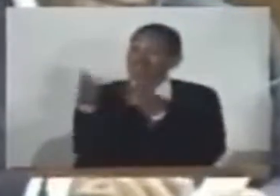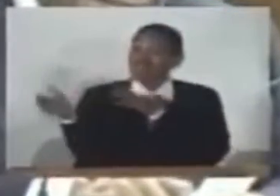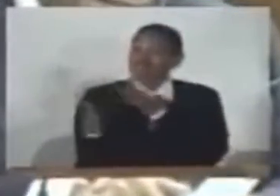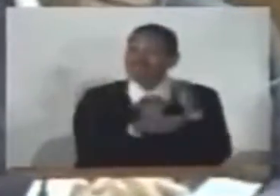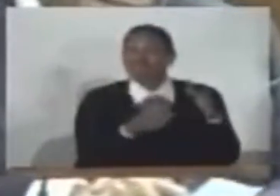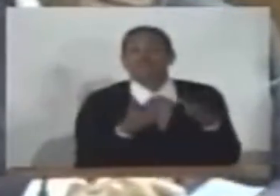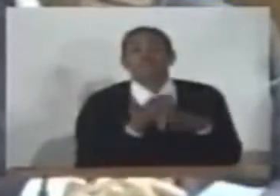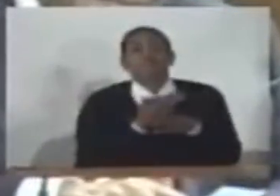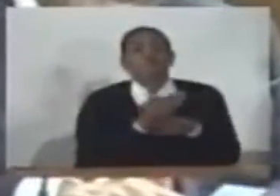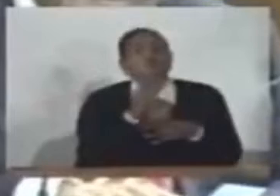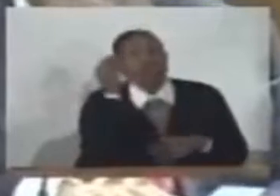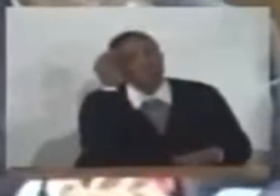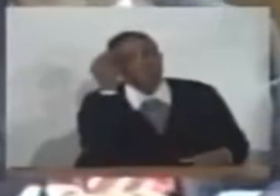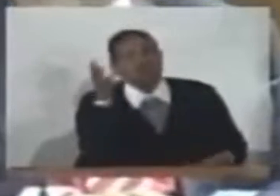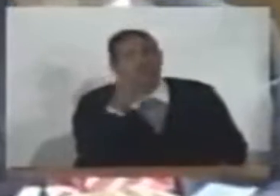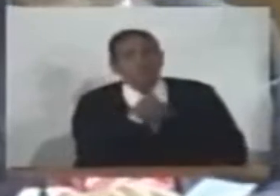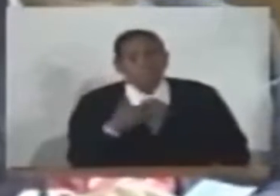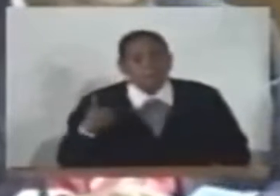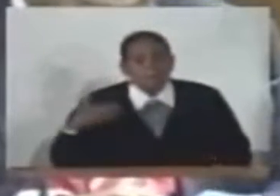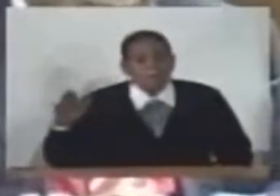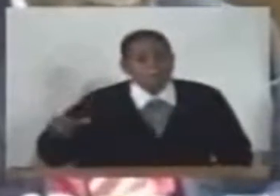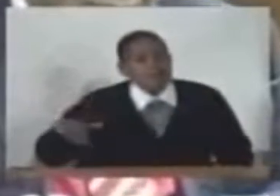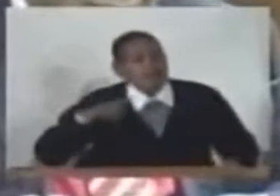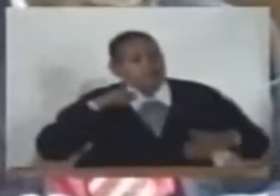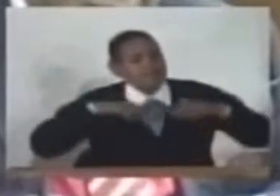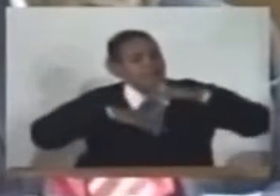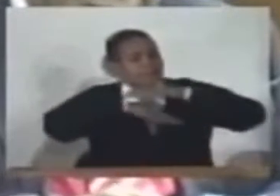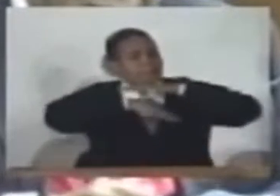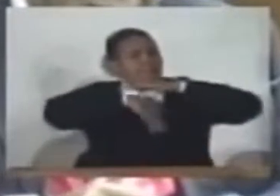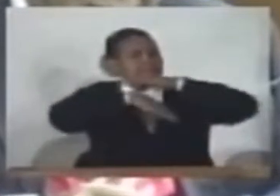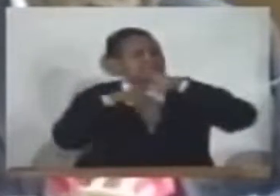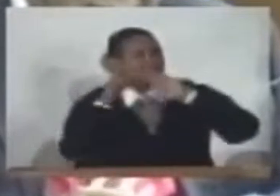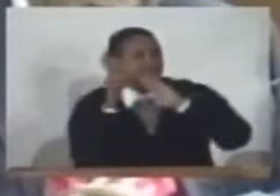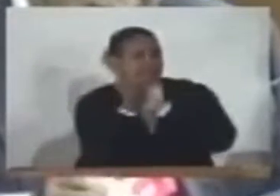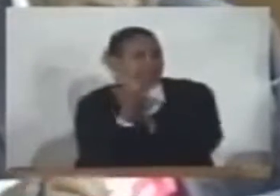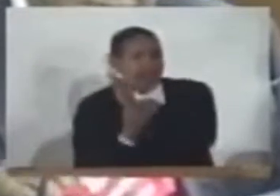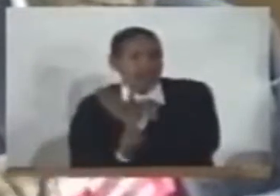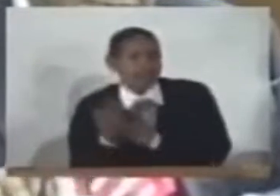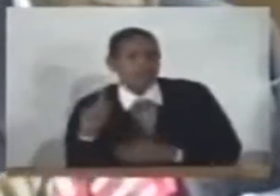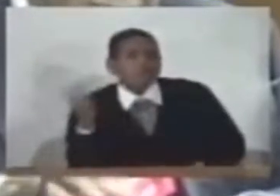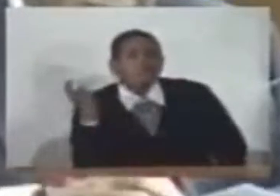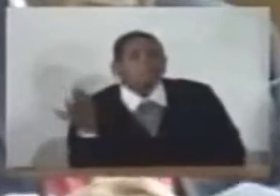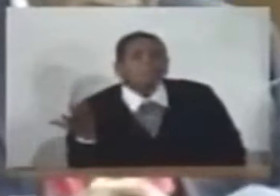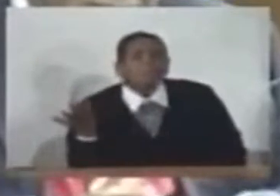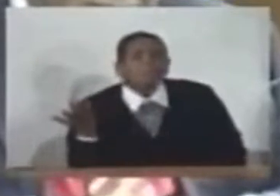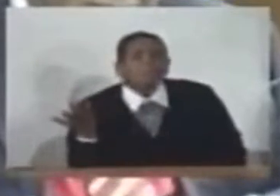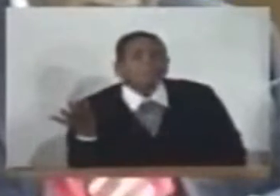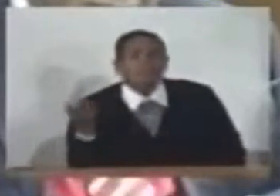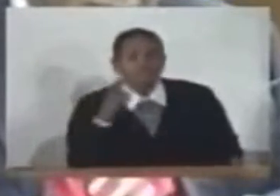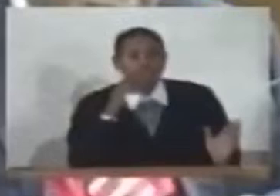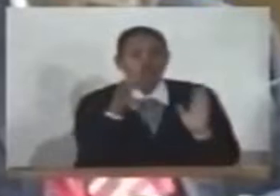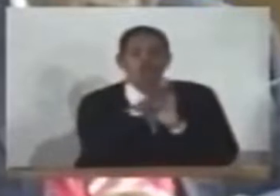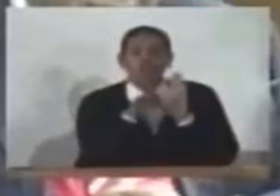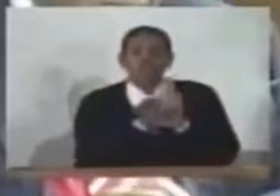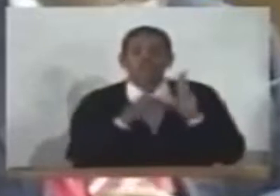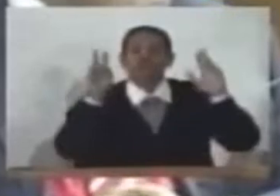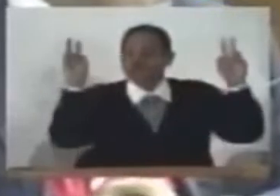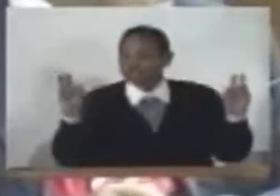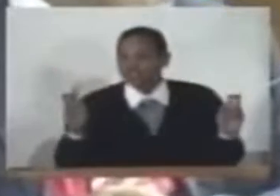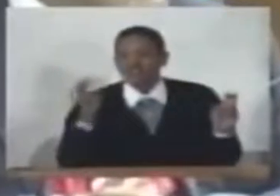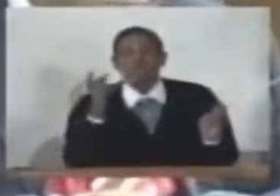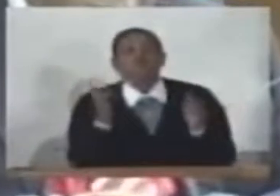with the members of the House the basis of the legal advice on the constitutional matters which